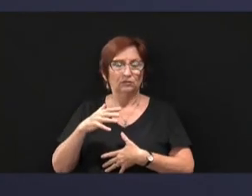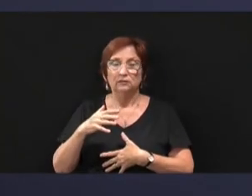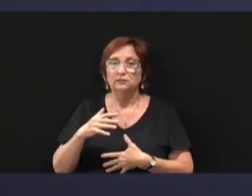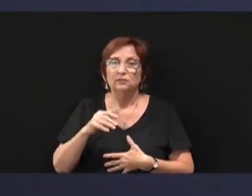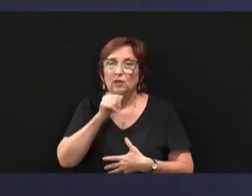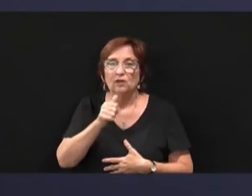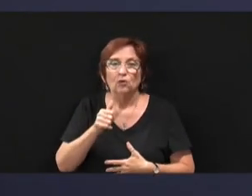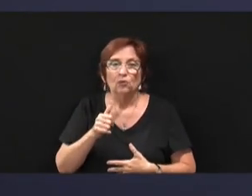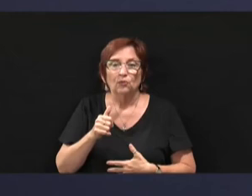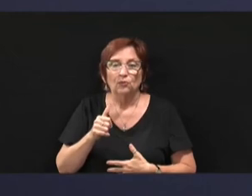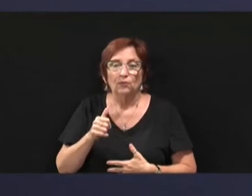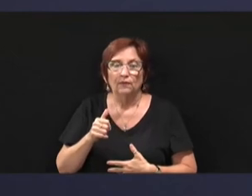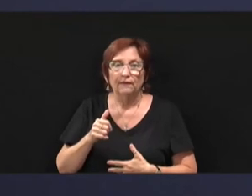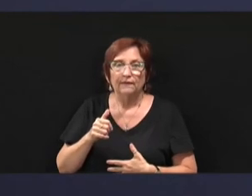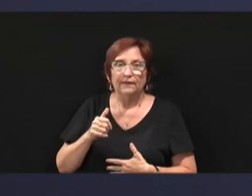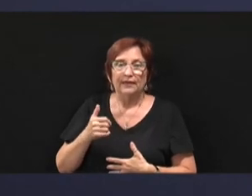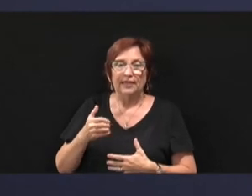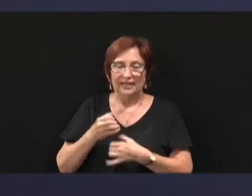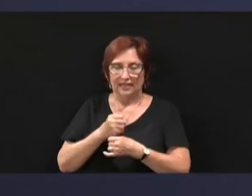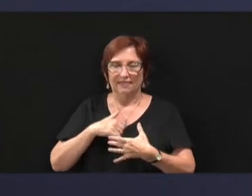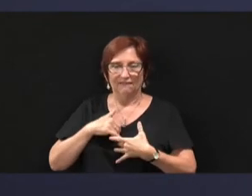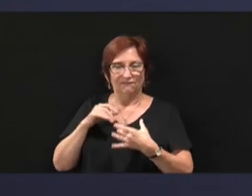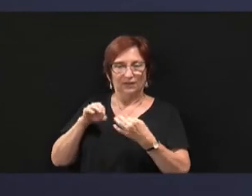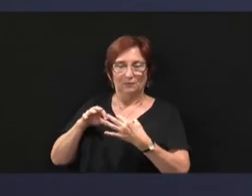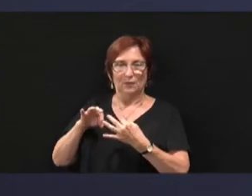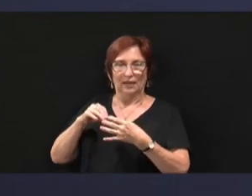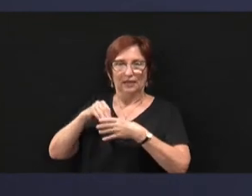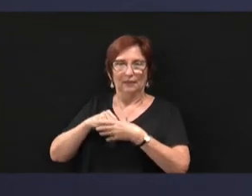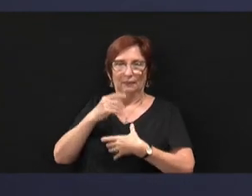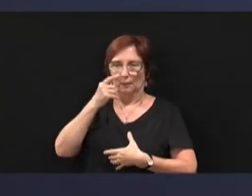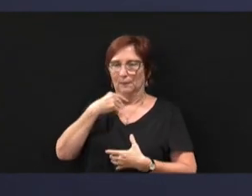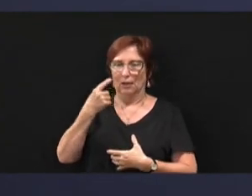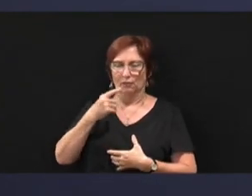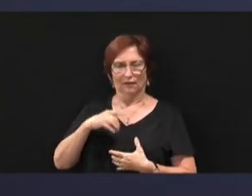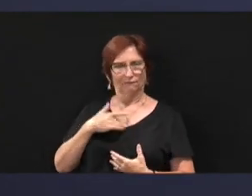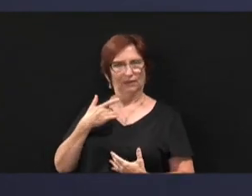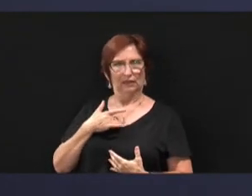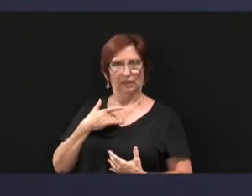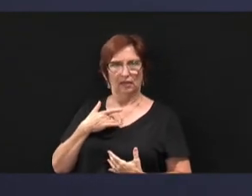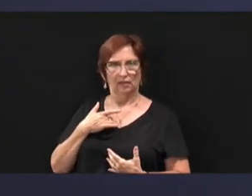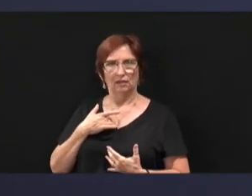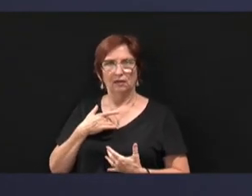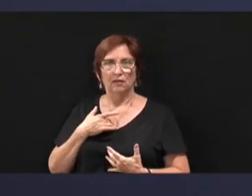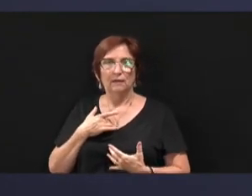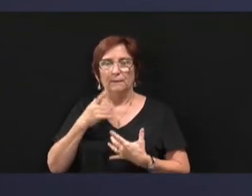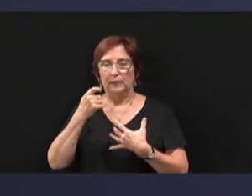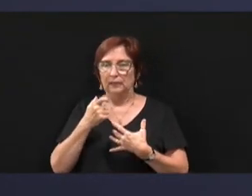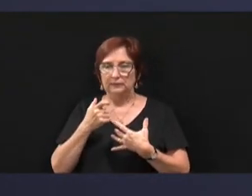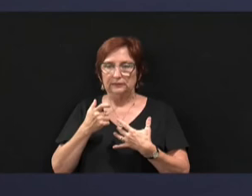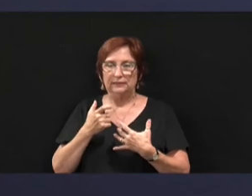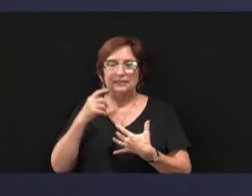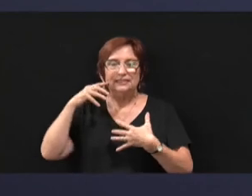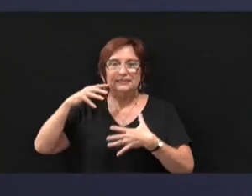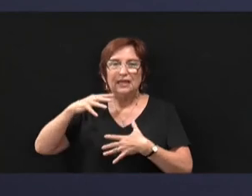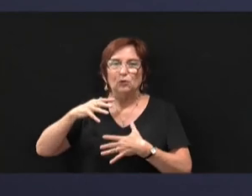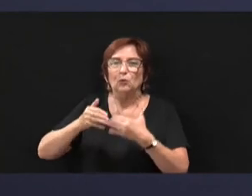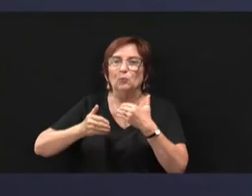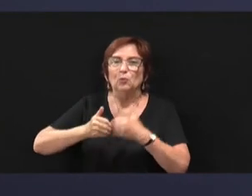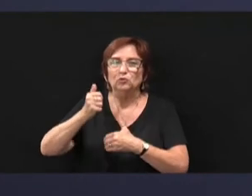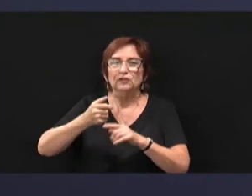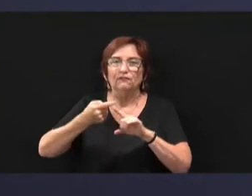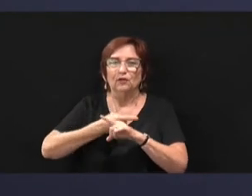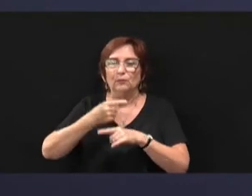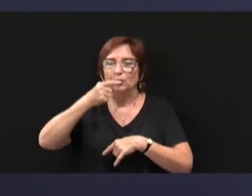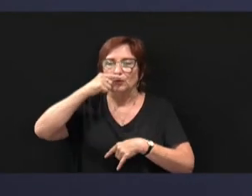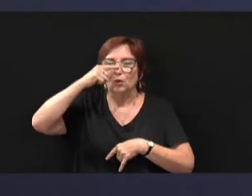that feedback in their mouth of what their mouth's doing. It's almost entirely coming out of your nose that you